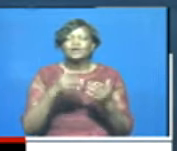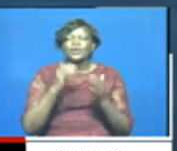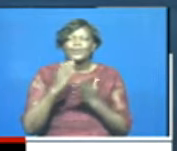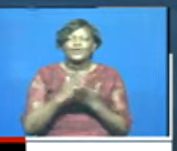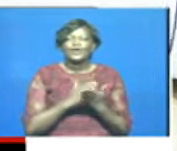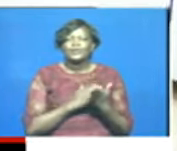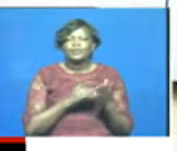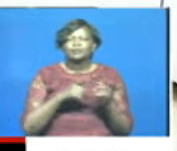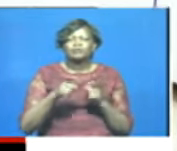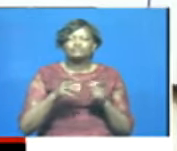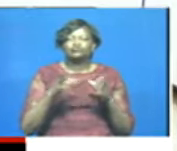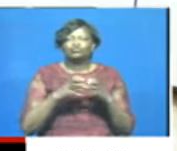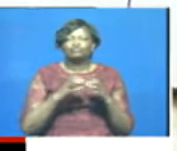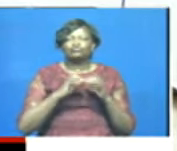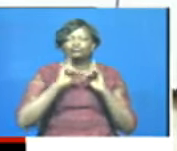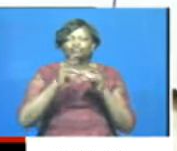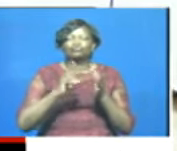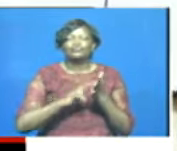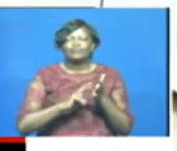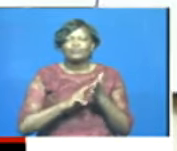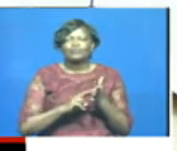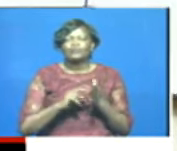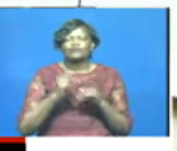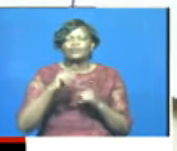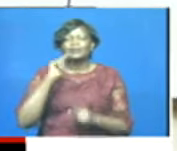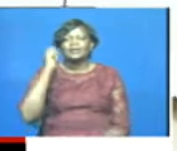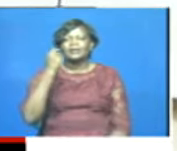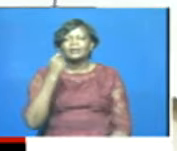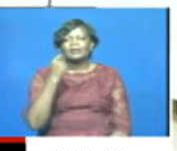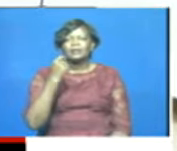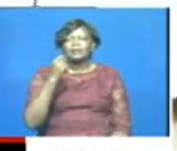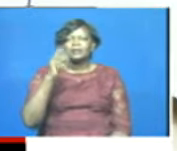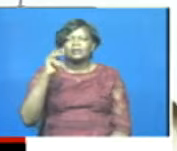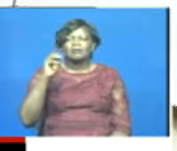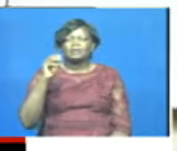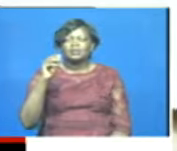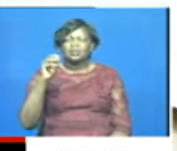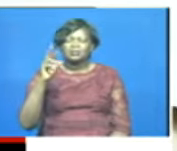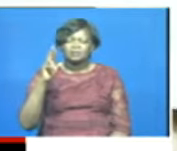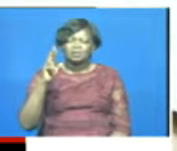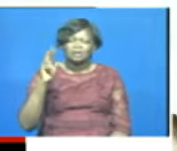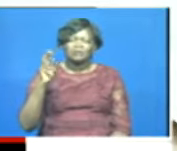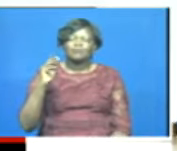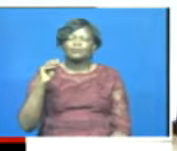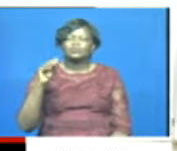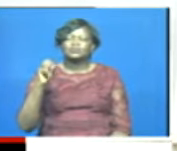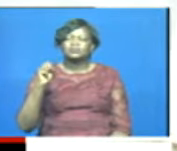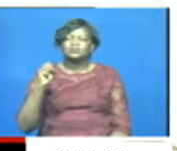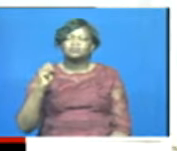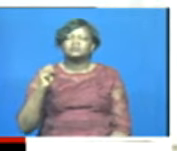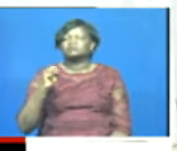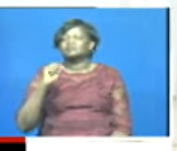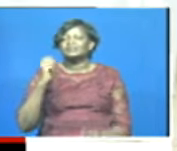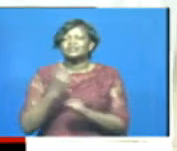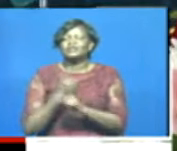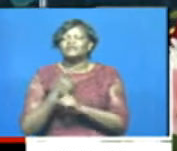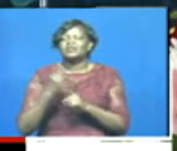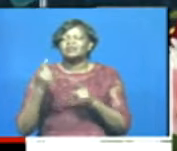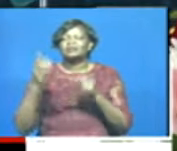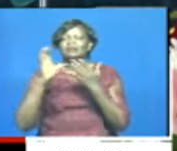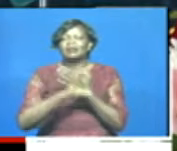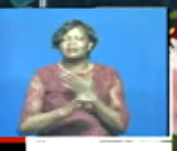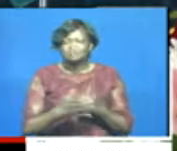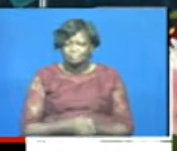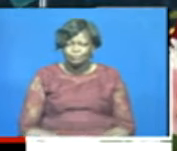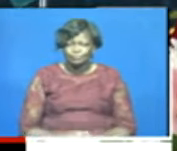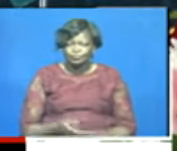has brought together representatives from Kenya, Madagascar, Mauritius, Mozambique, Seychelles, and Tanzania, who